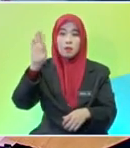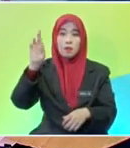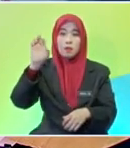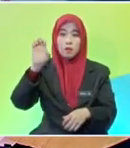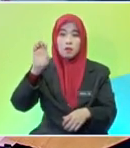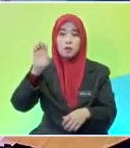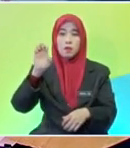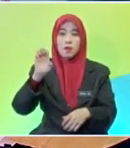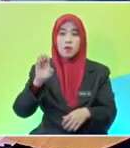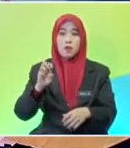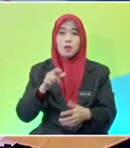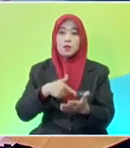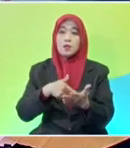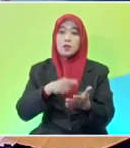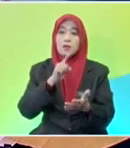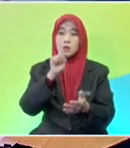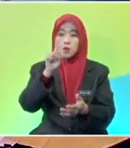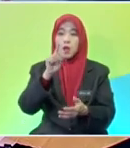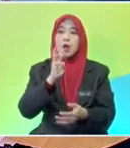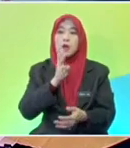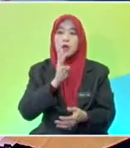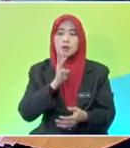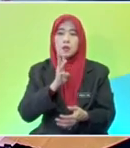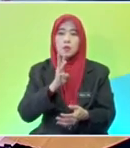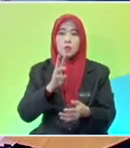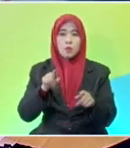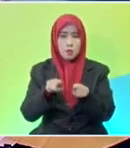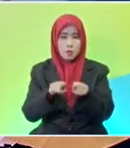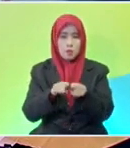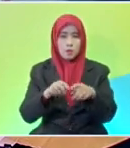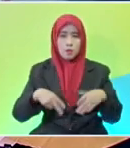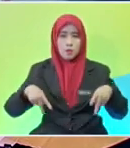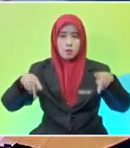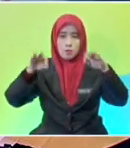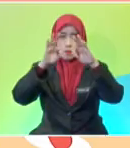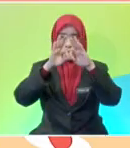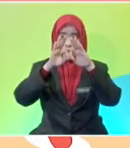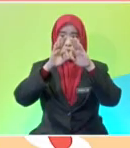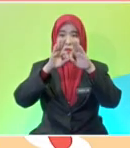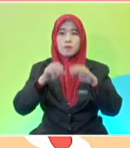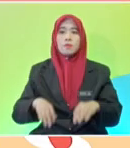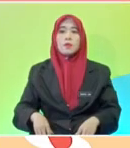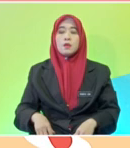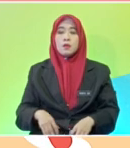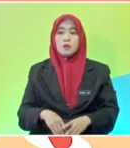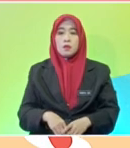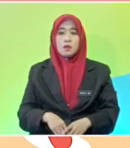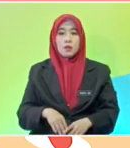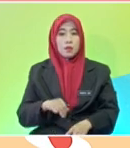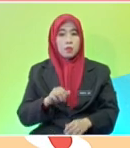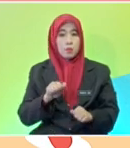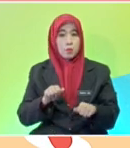exactly. Water as well. So we are going to do that. Water important. So as you say, yes, it can solve